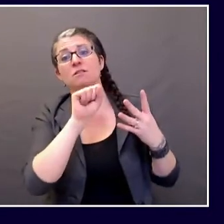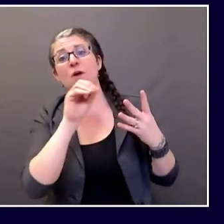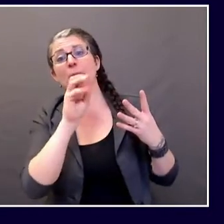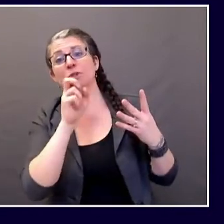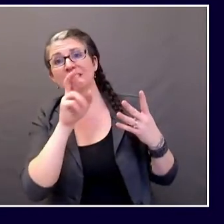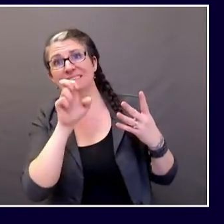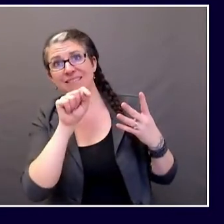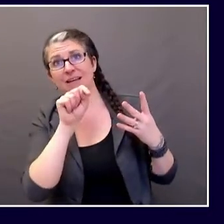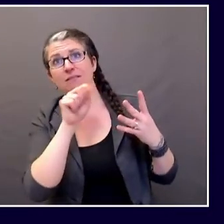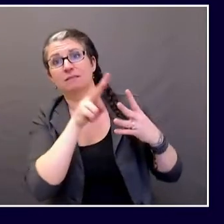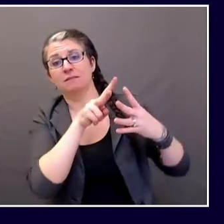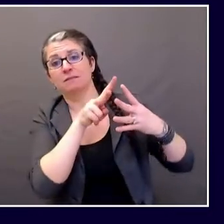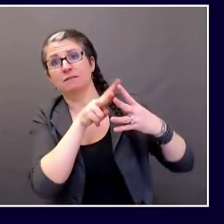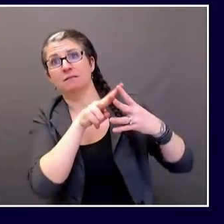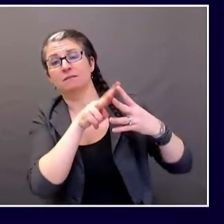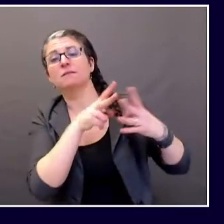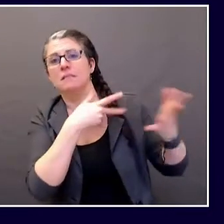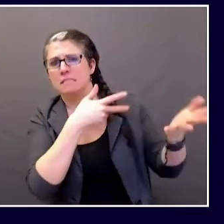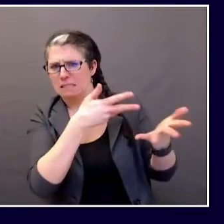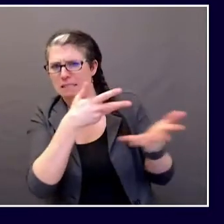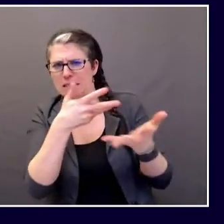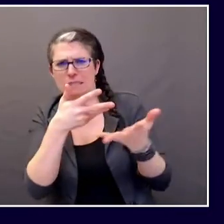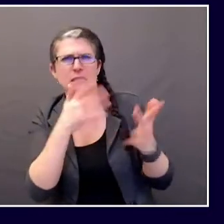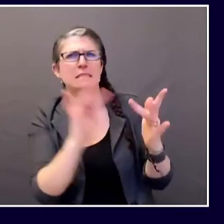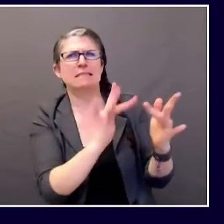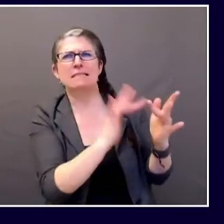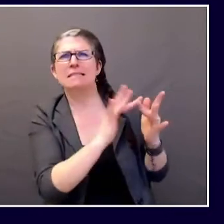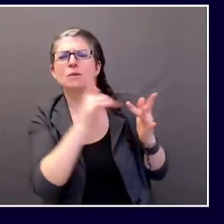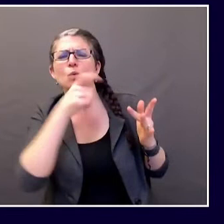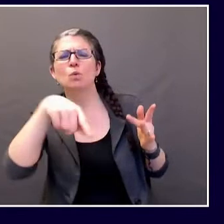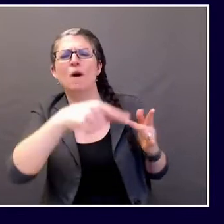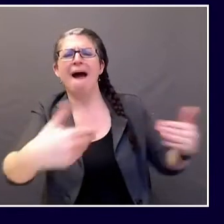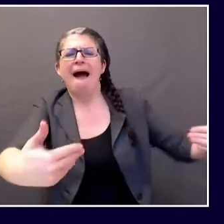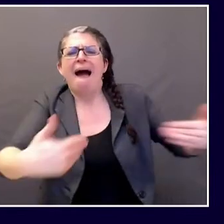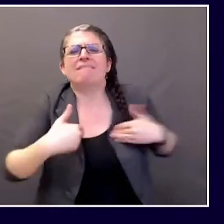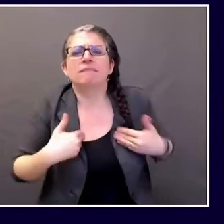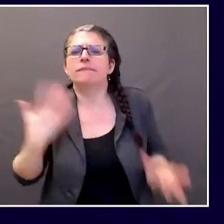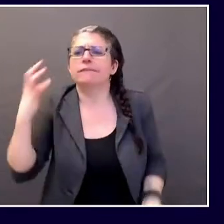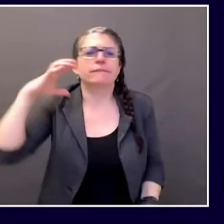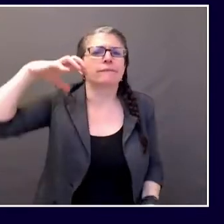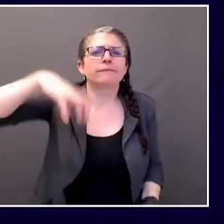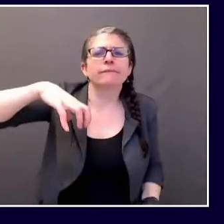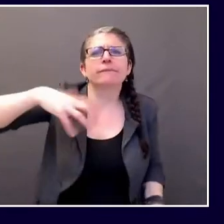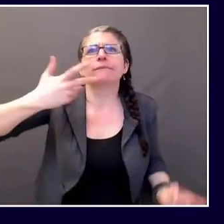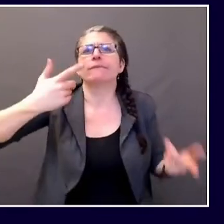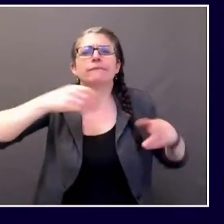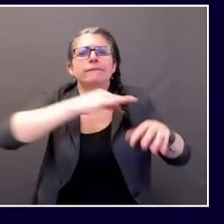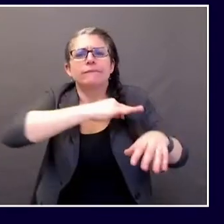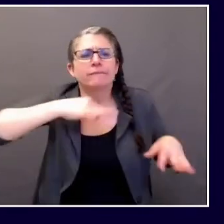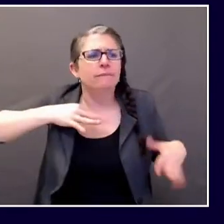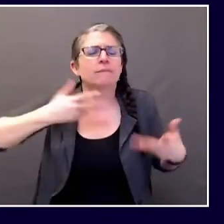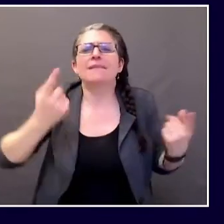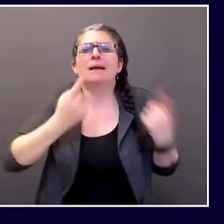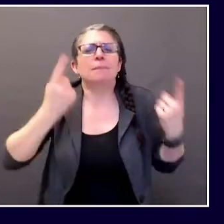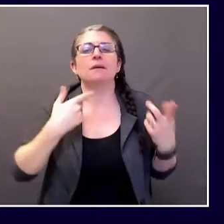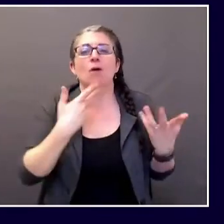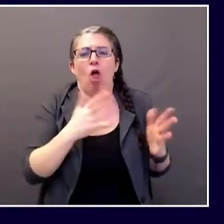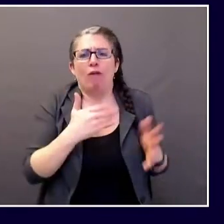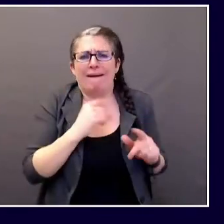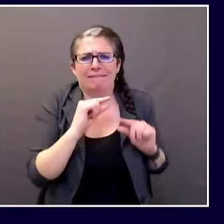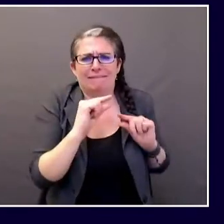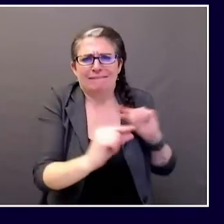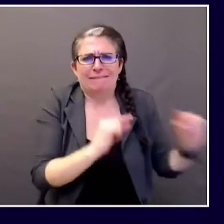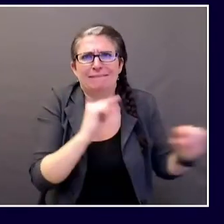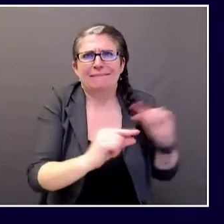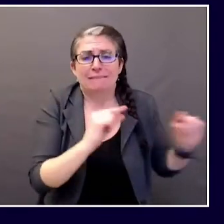band together and start offering vaccine in higher volumes. That's an area, again, both of those are areas we know that there is